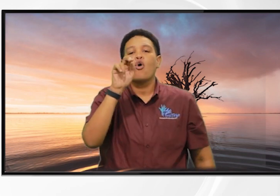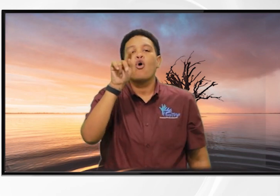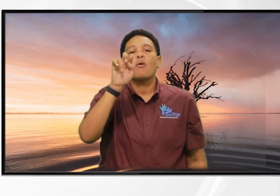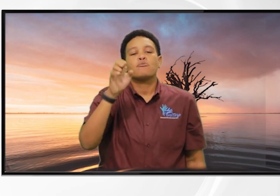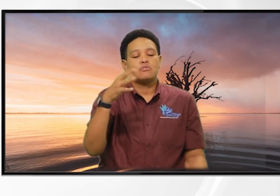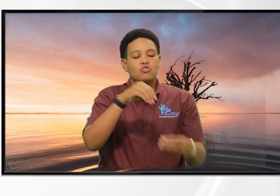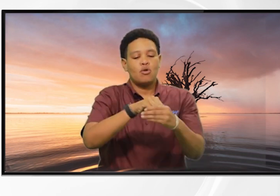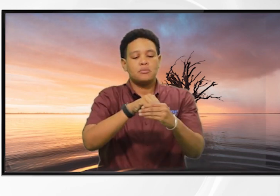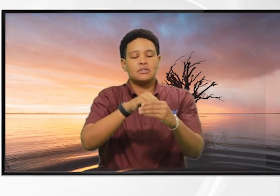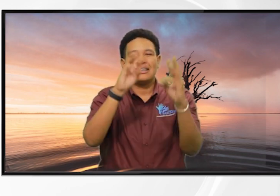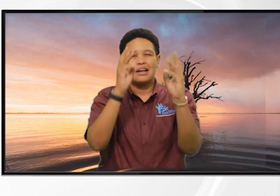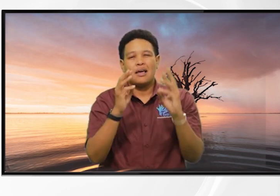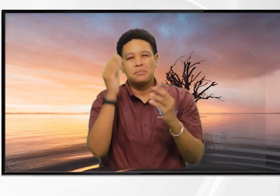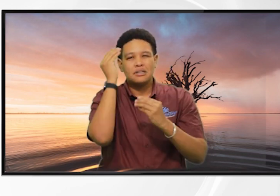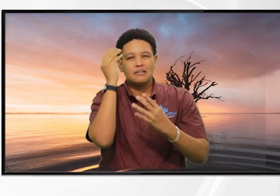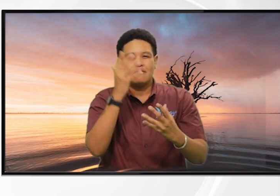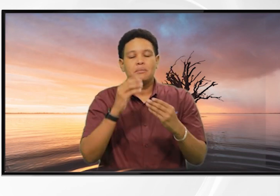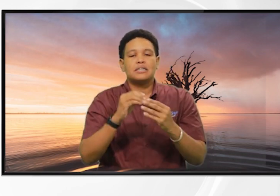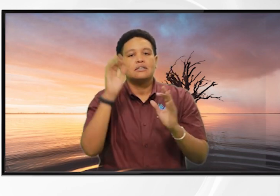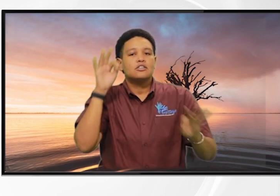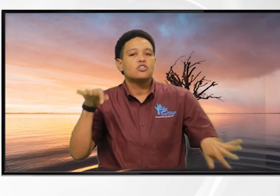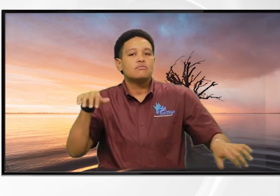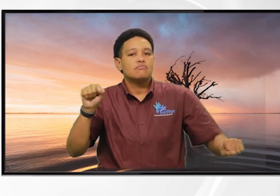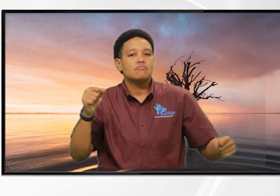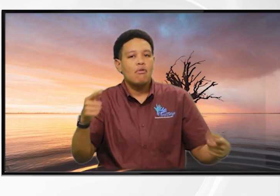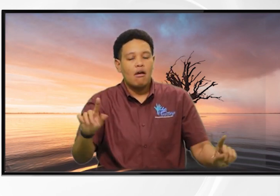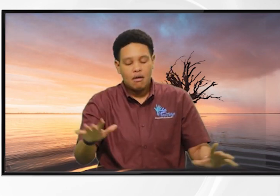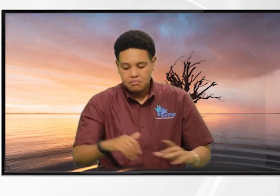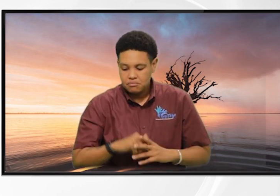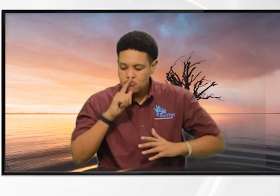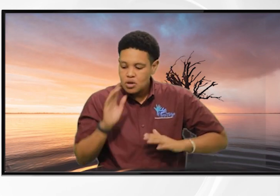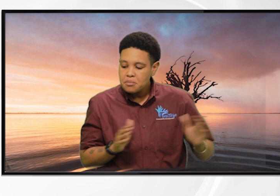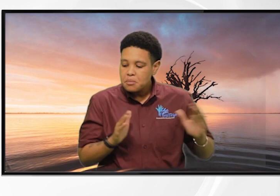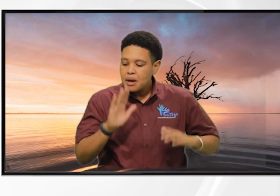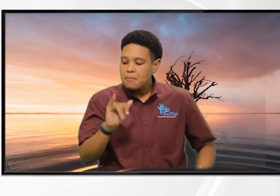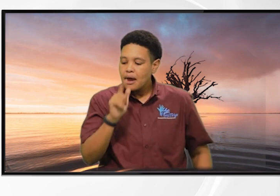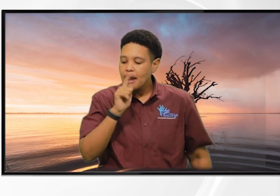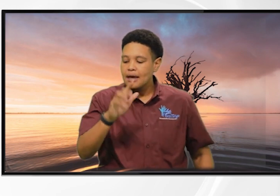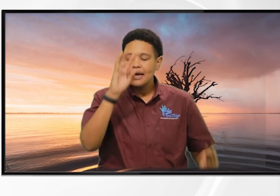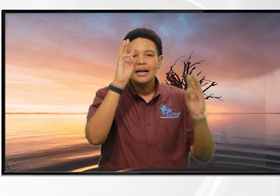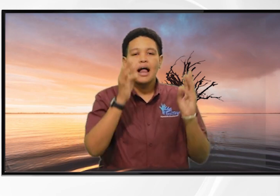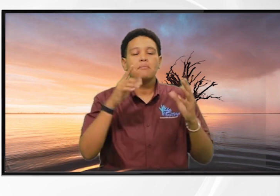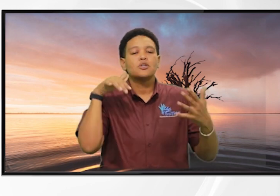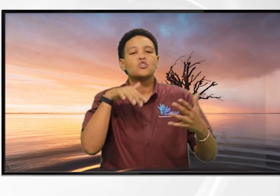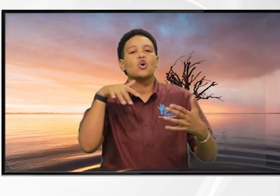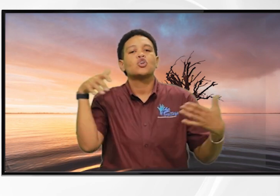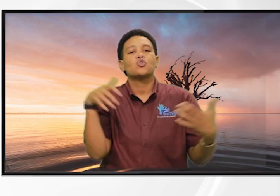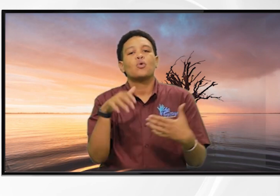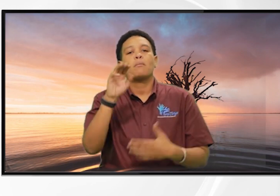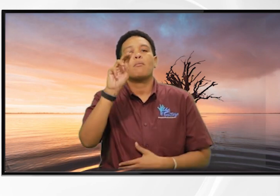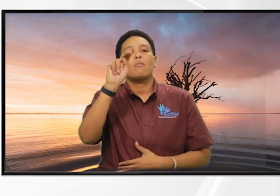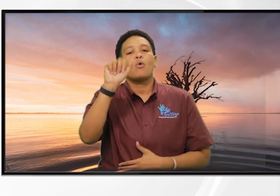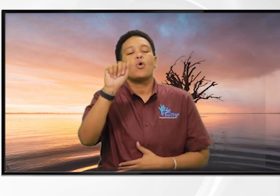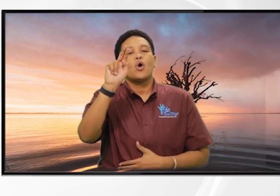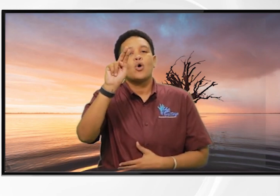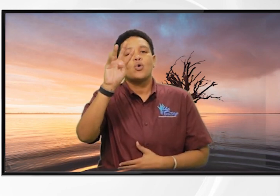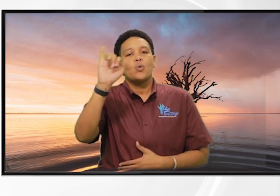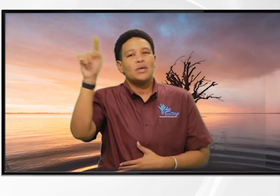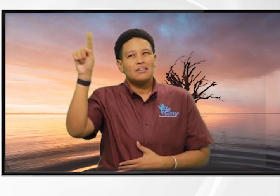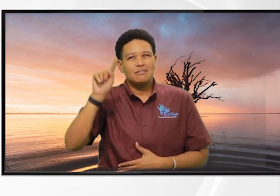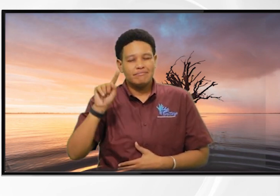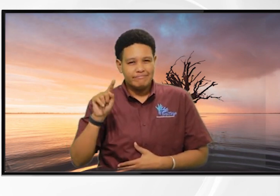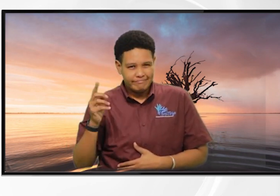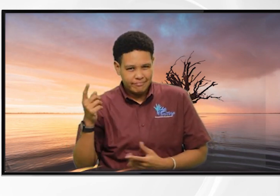climate information in decision making. Prepared by Climate Studies Group, Mona University of the